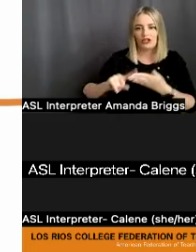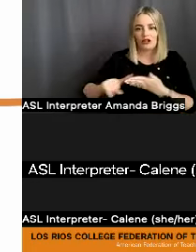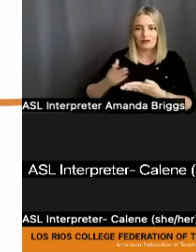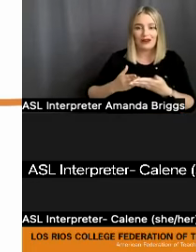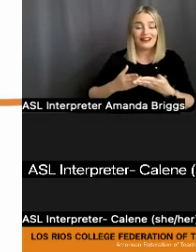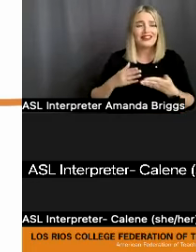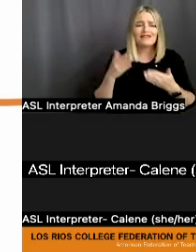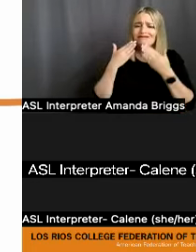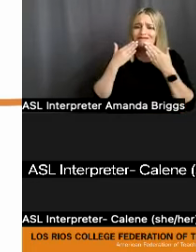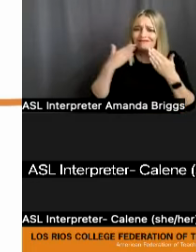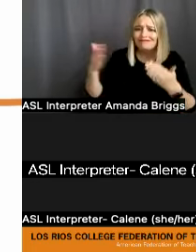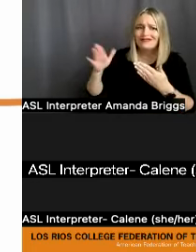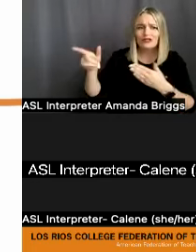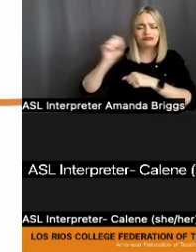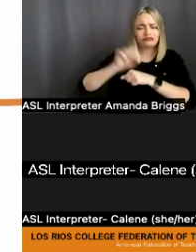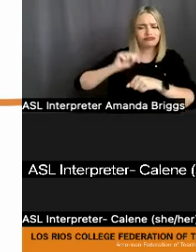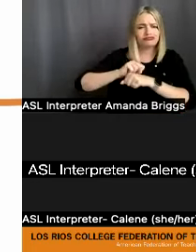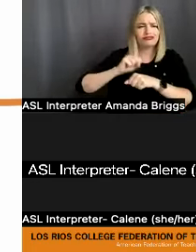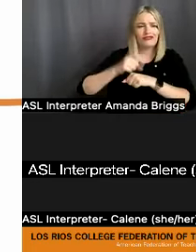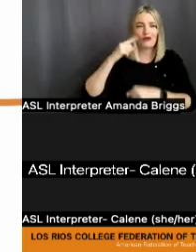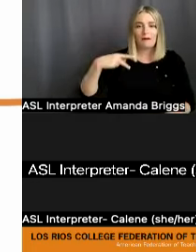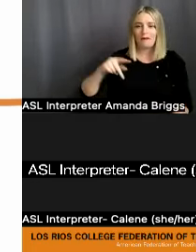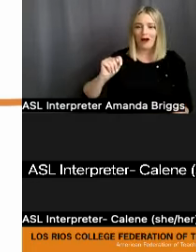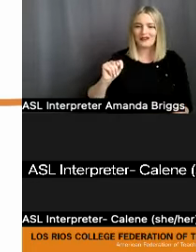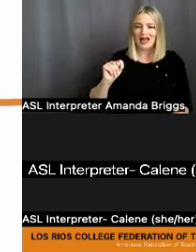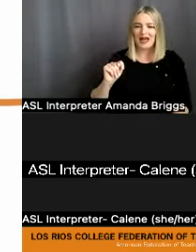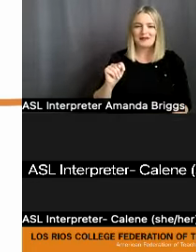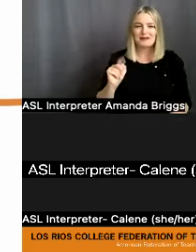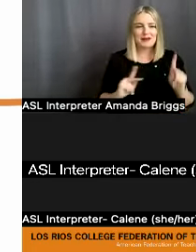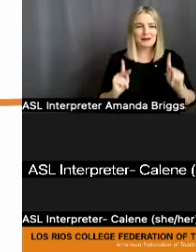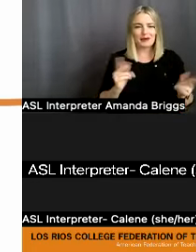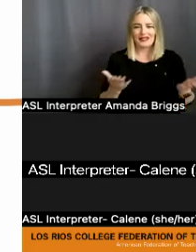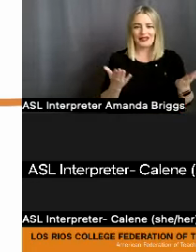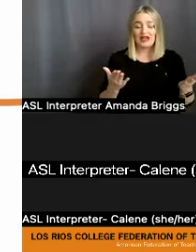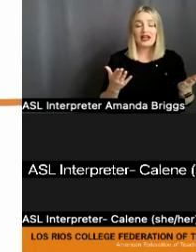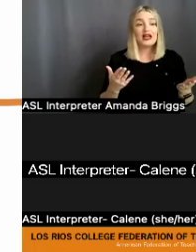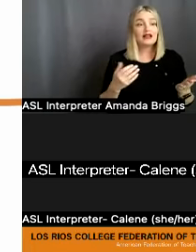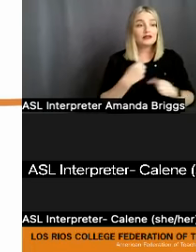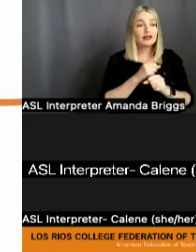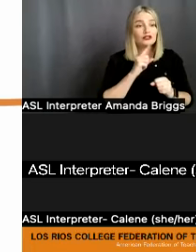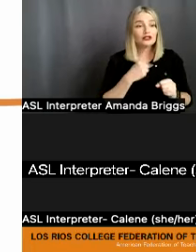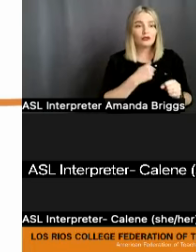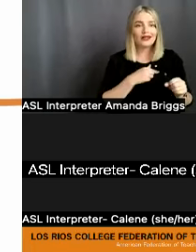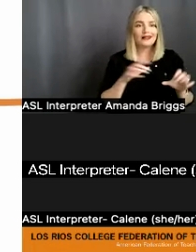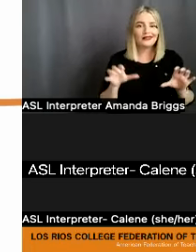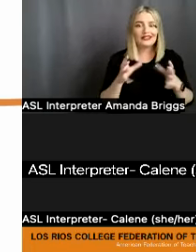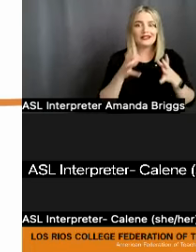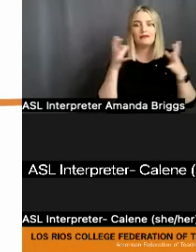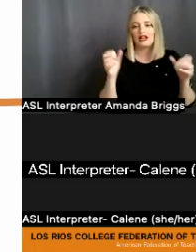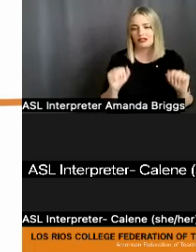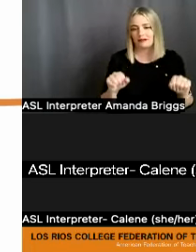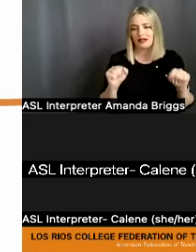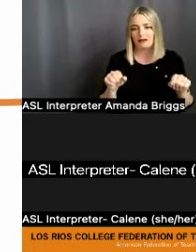of them for their tremendous work on behalf of part-timers, and to make sure that we did as much as possible